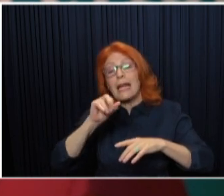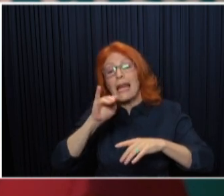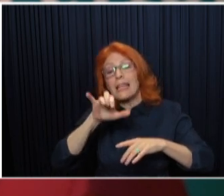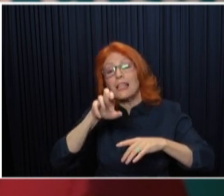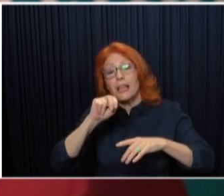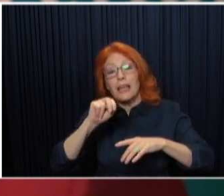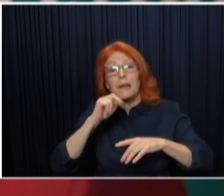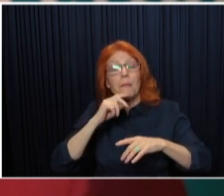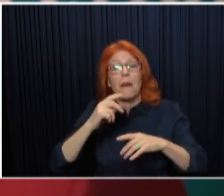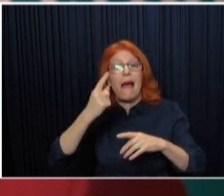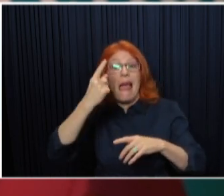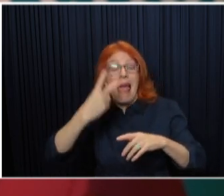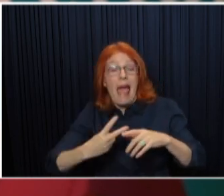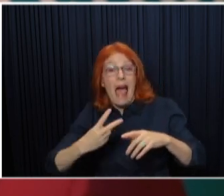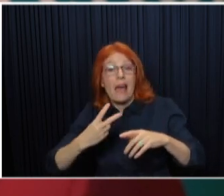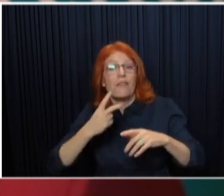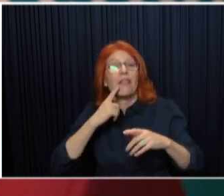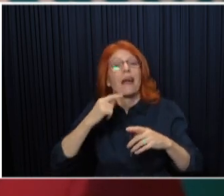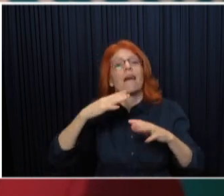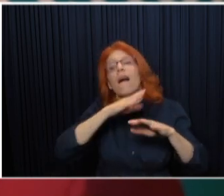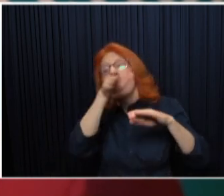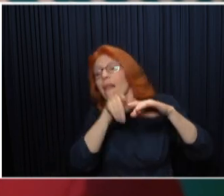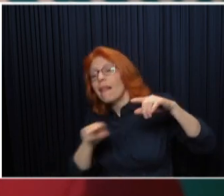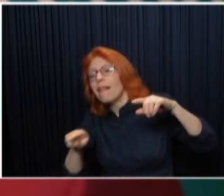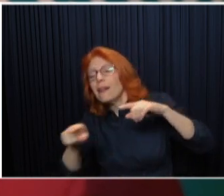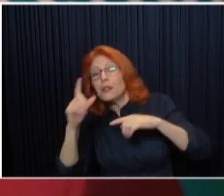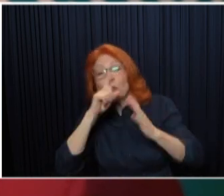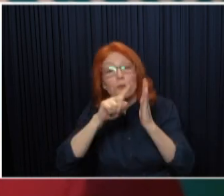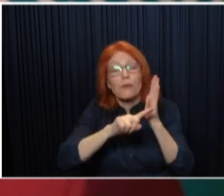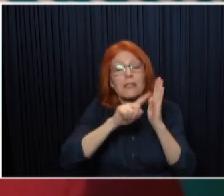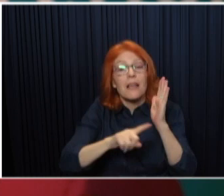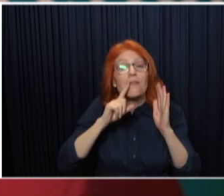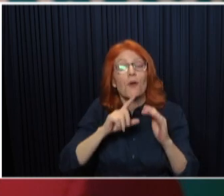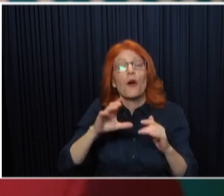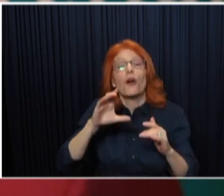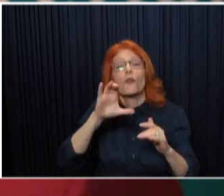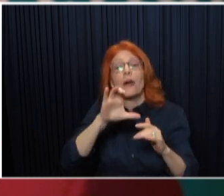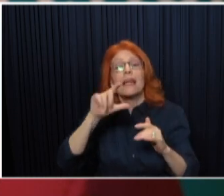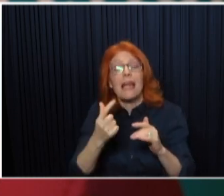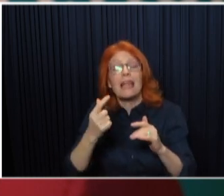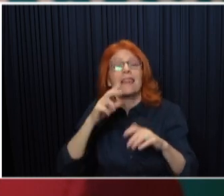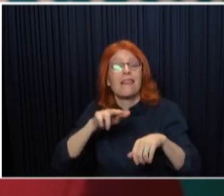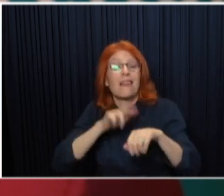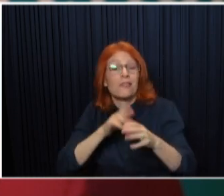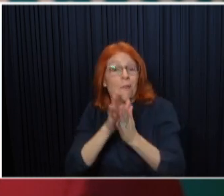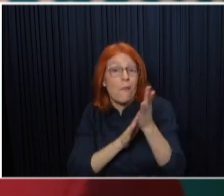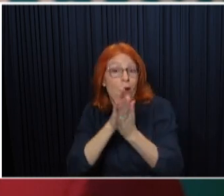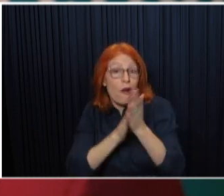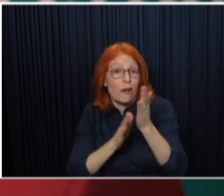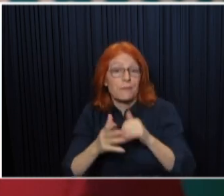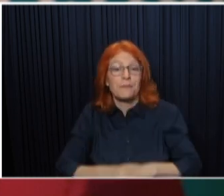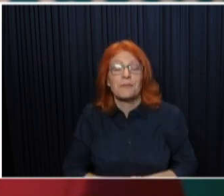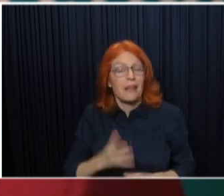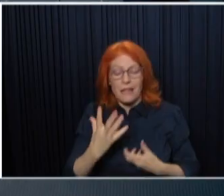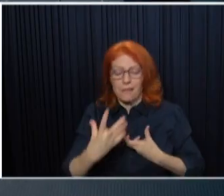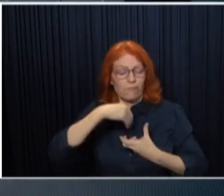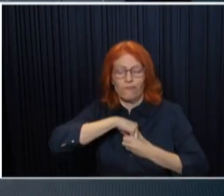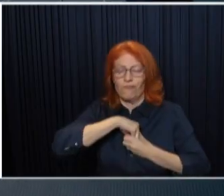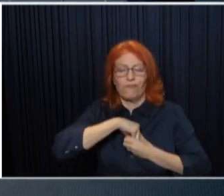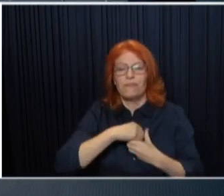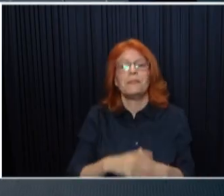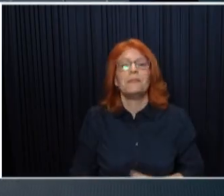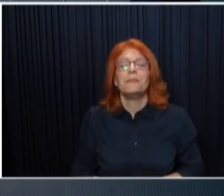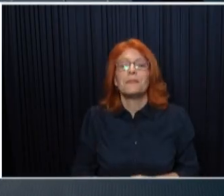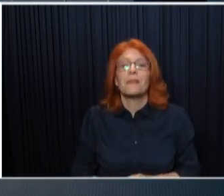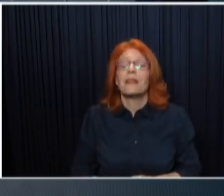been off-trail doing research for Grand Canyon National Park. It is part of me. All right, well, thank you